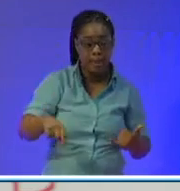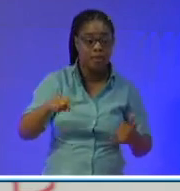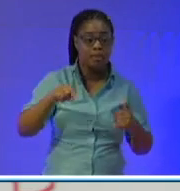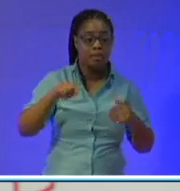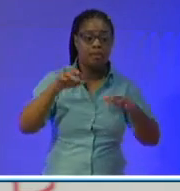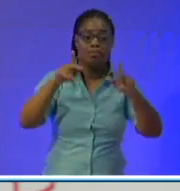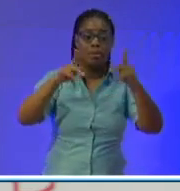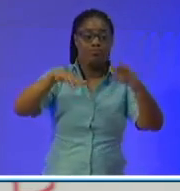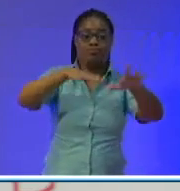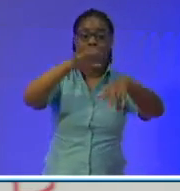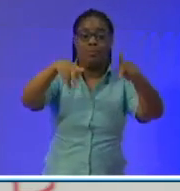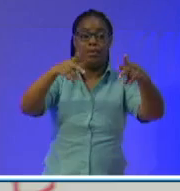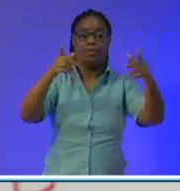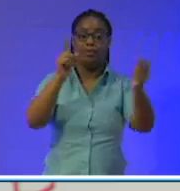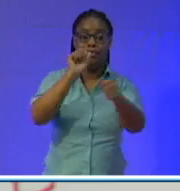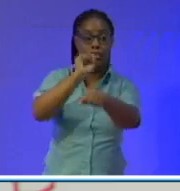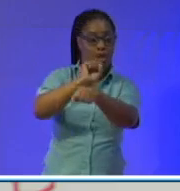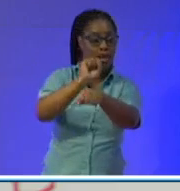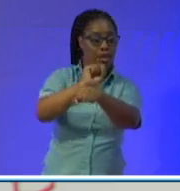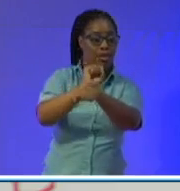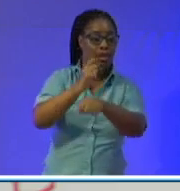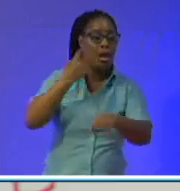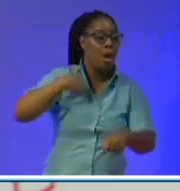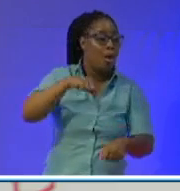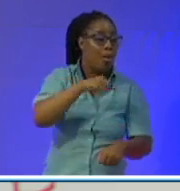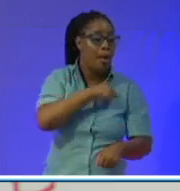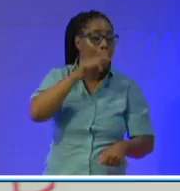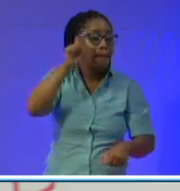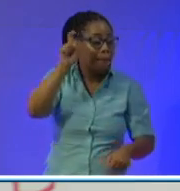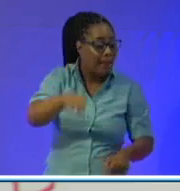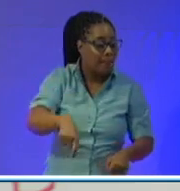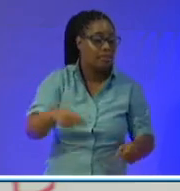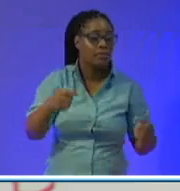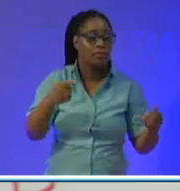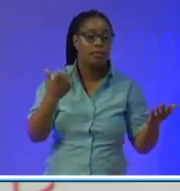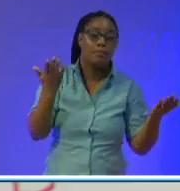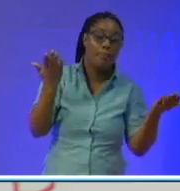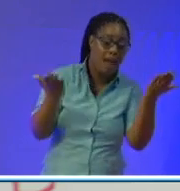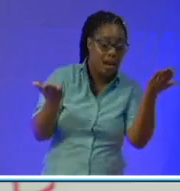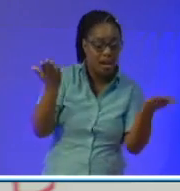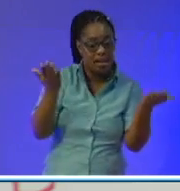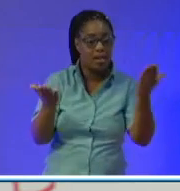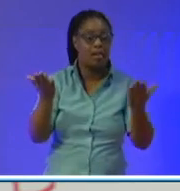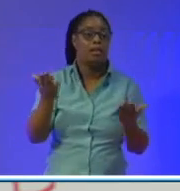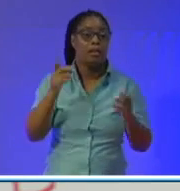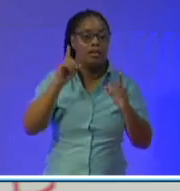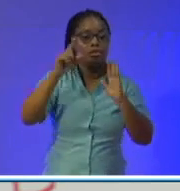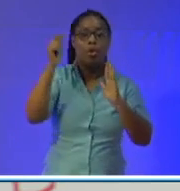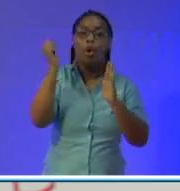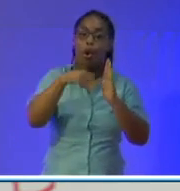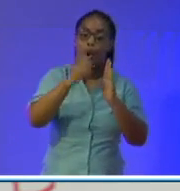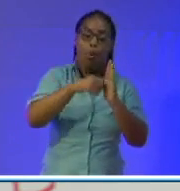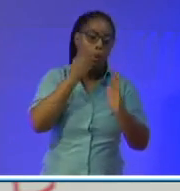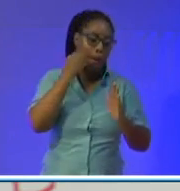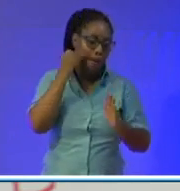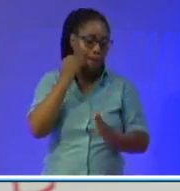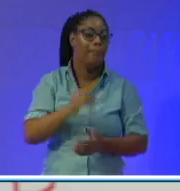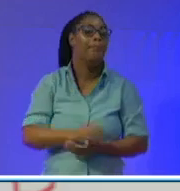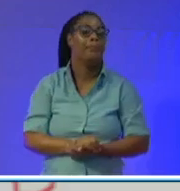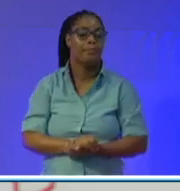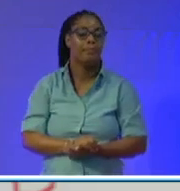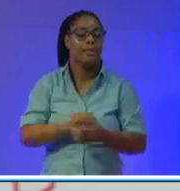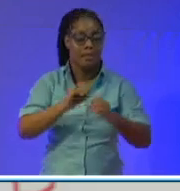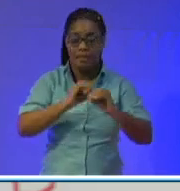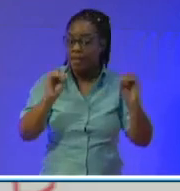the movement, the economic activity, having a job, getting your basic domestic stuff done. You need to balance that